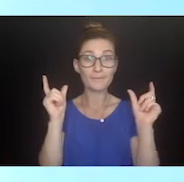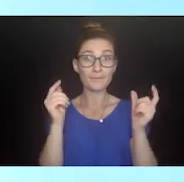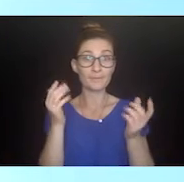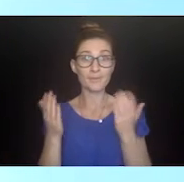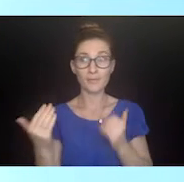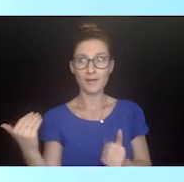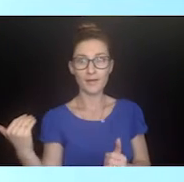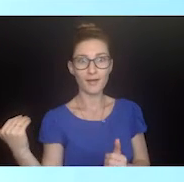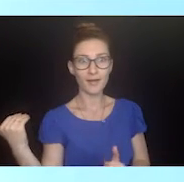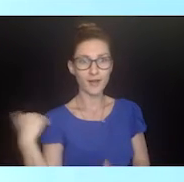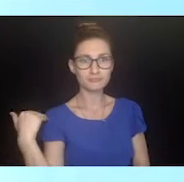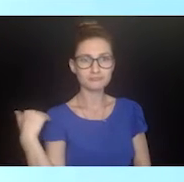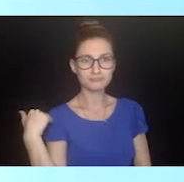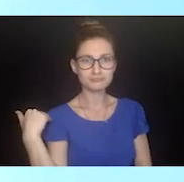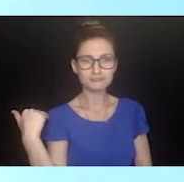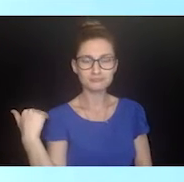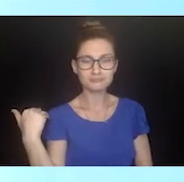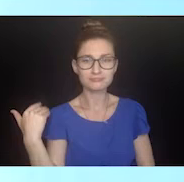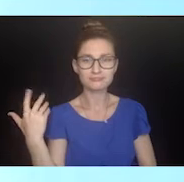may get a little